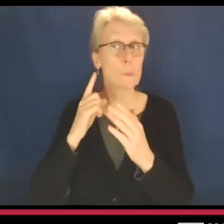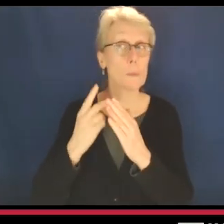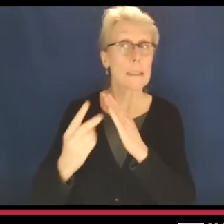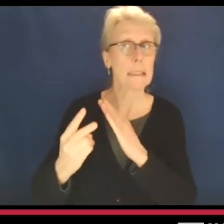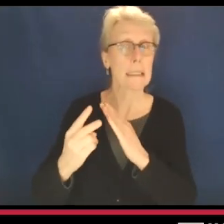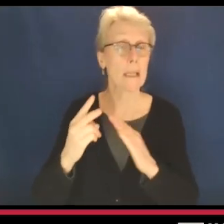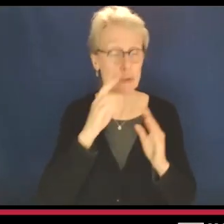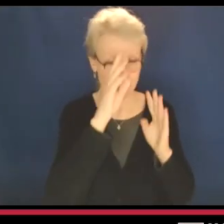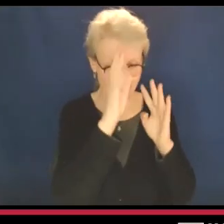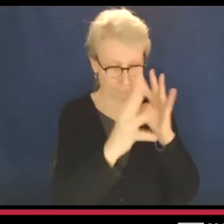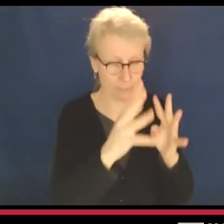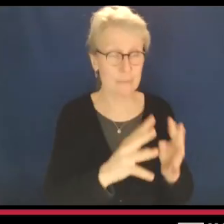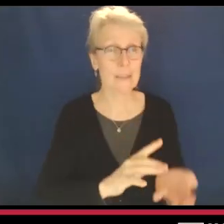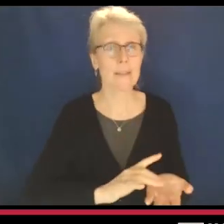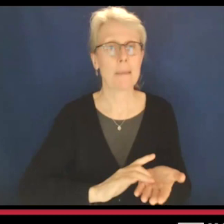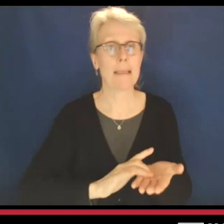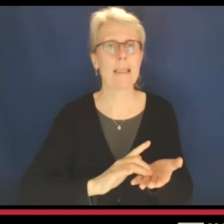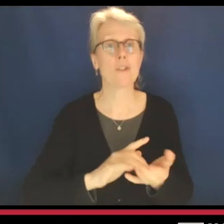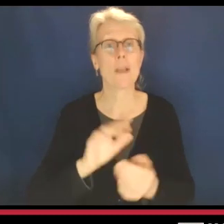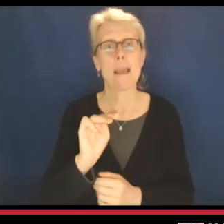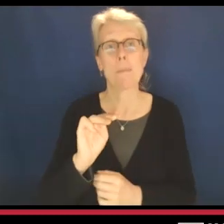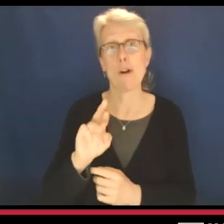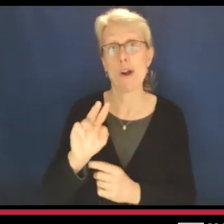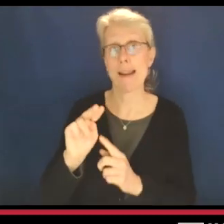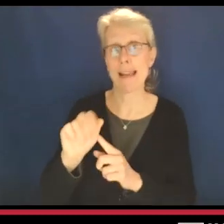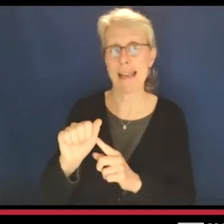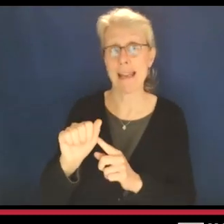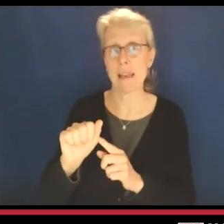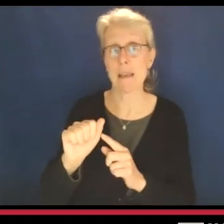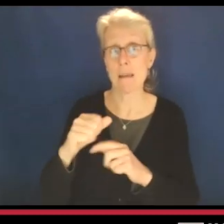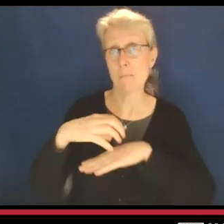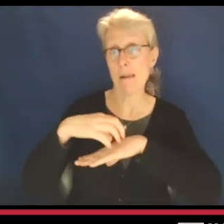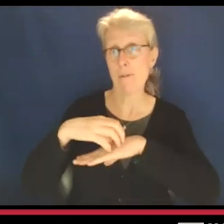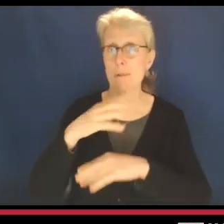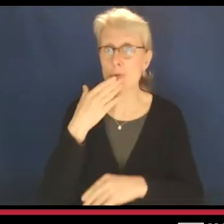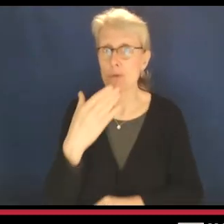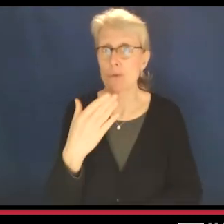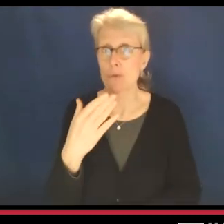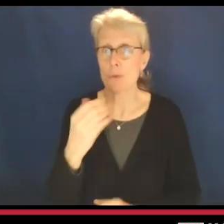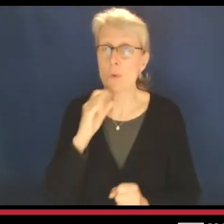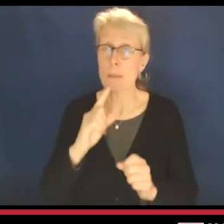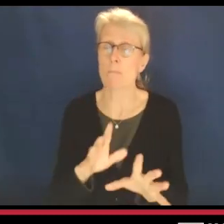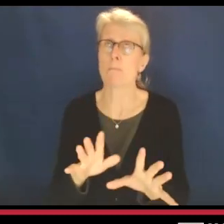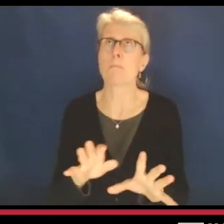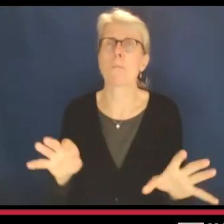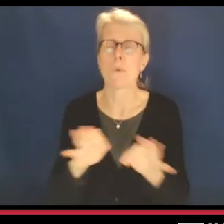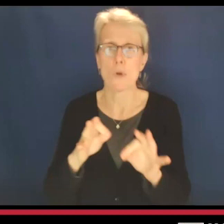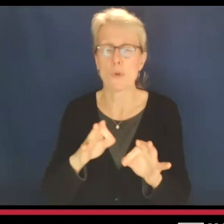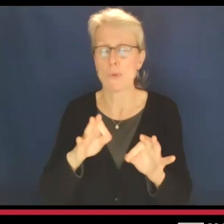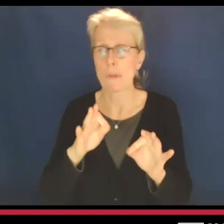the mRNA platform is the best known of those in many places because it played such an important role in